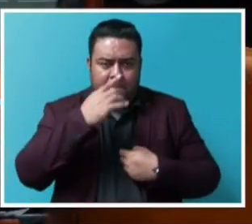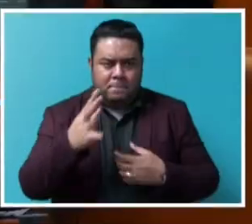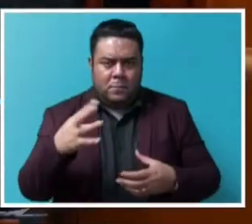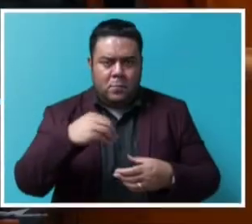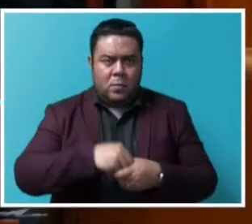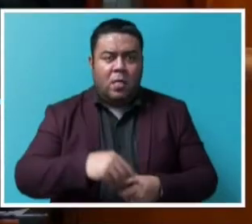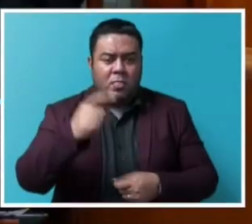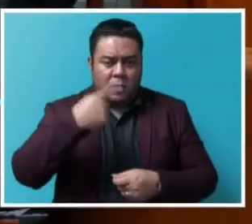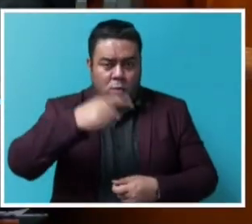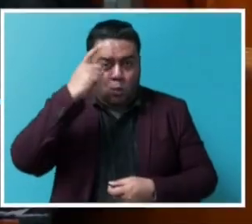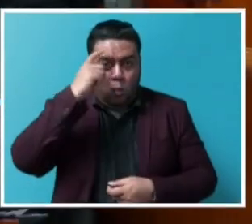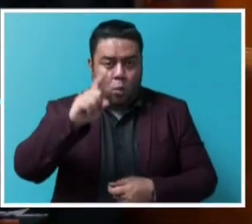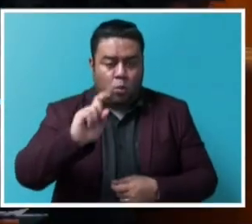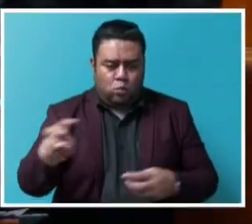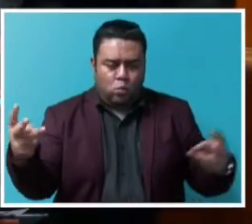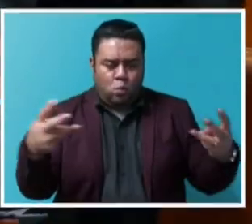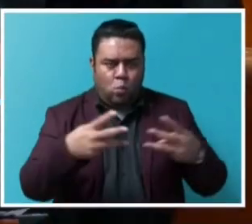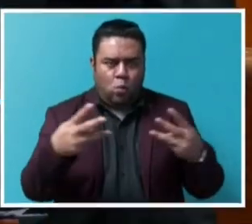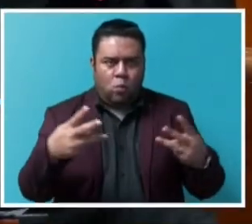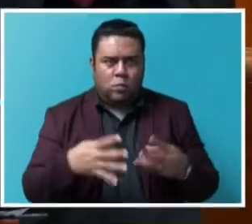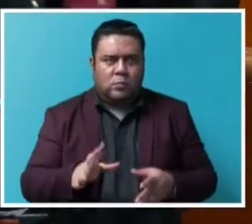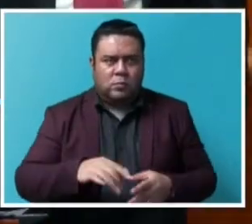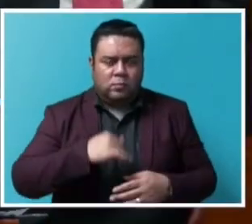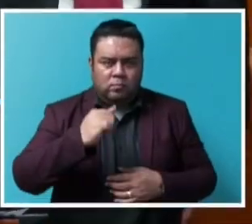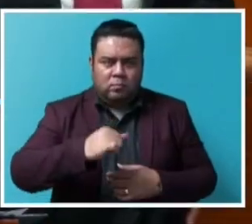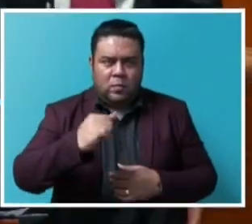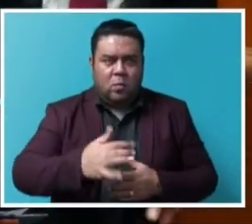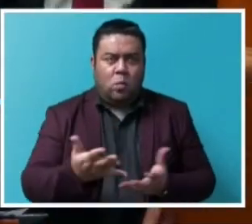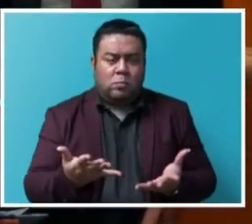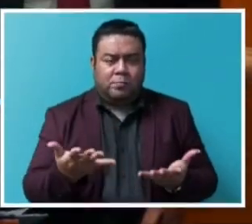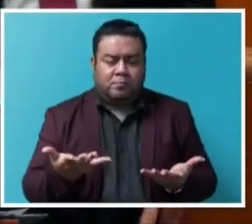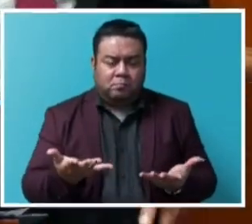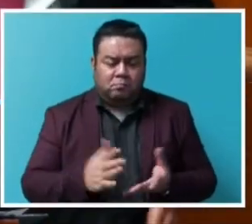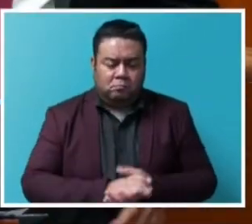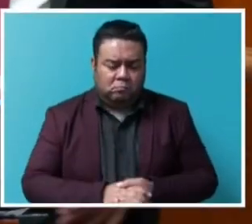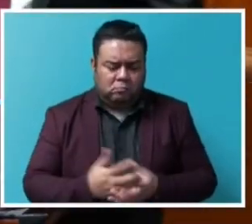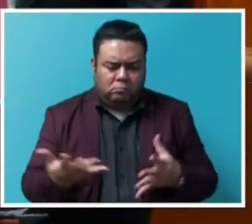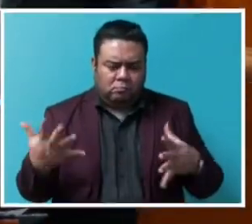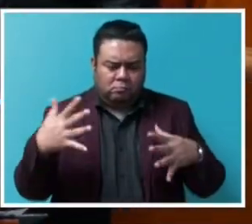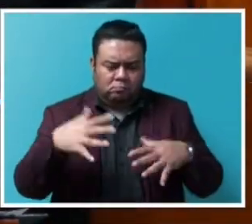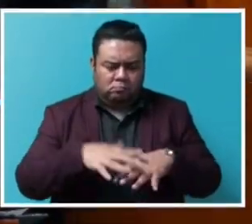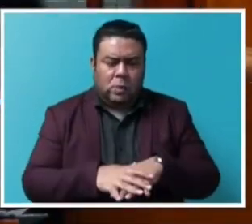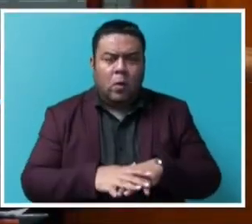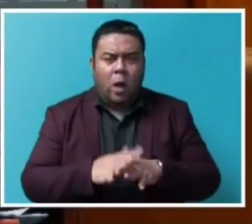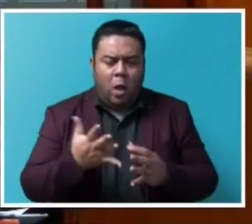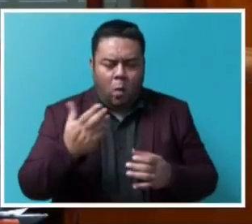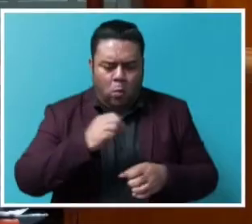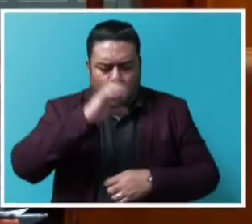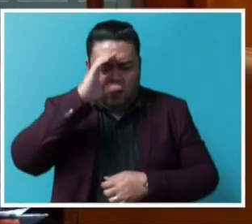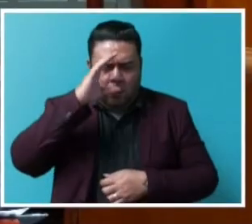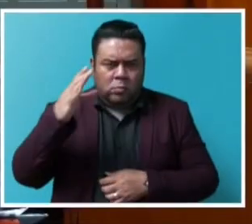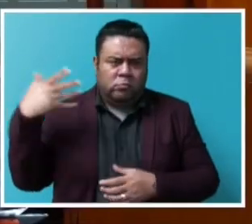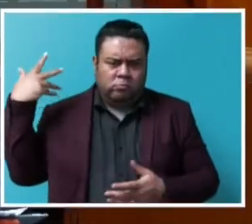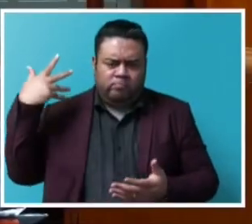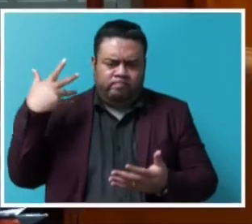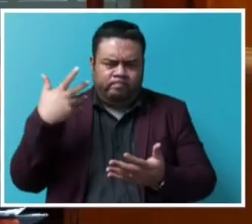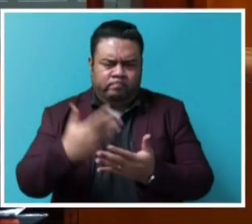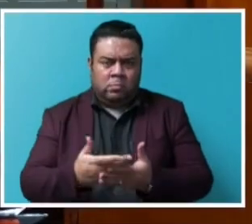This is a call to war against the persistent factors that have plagued our country for too long.